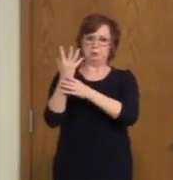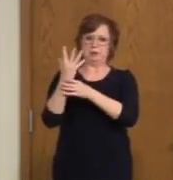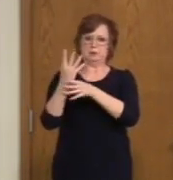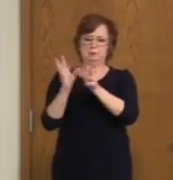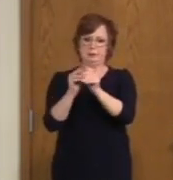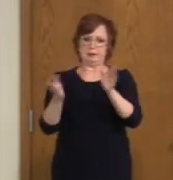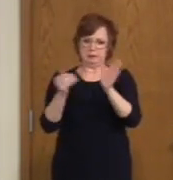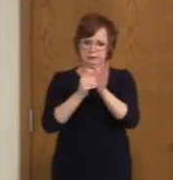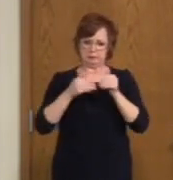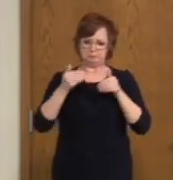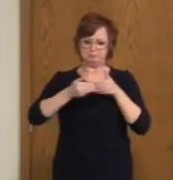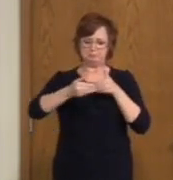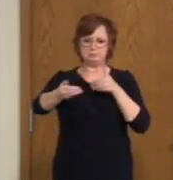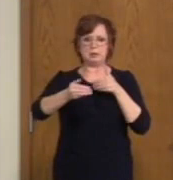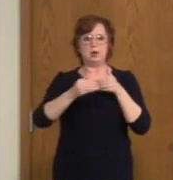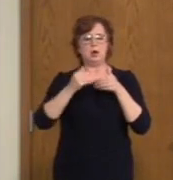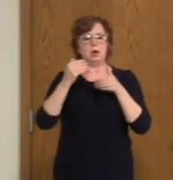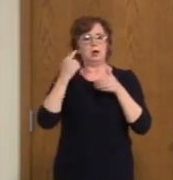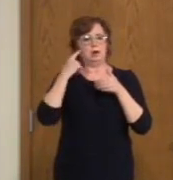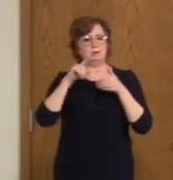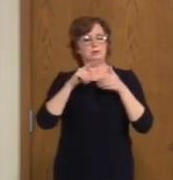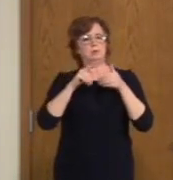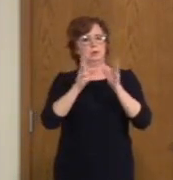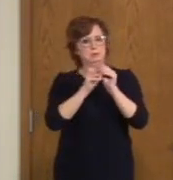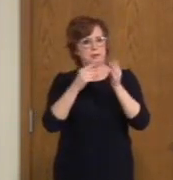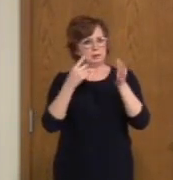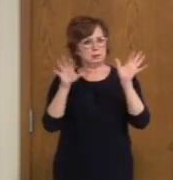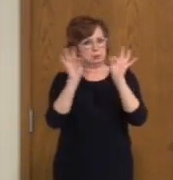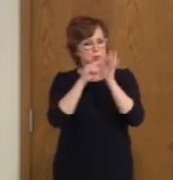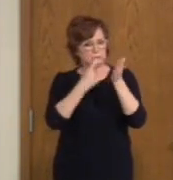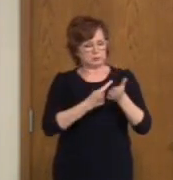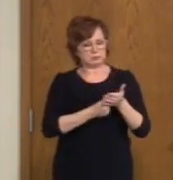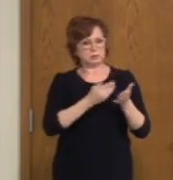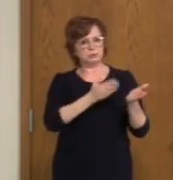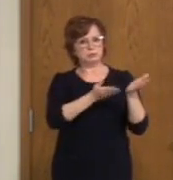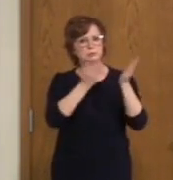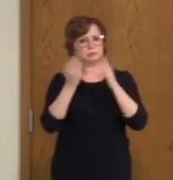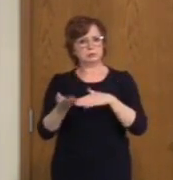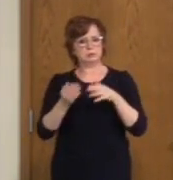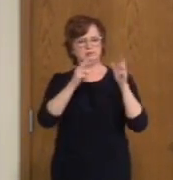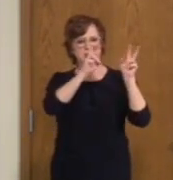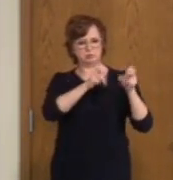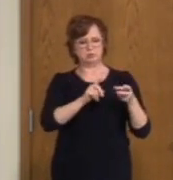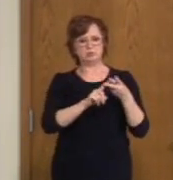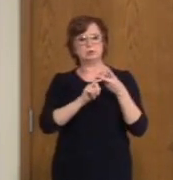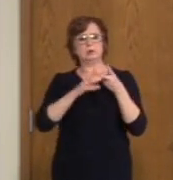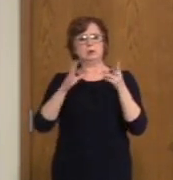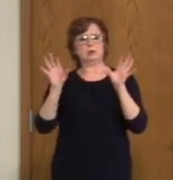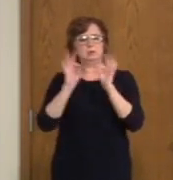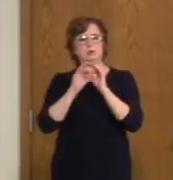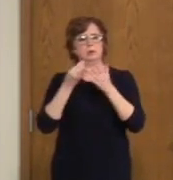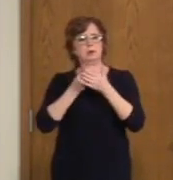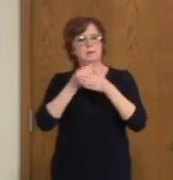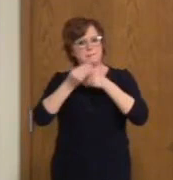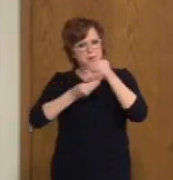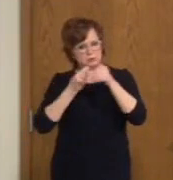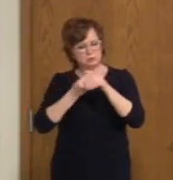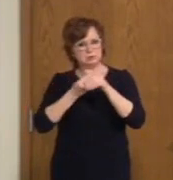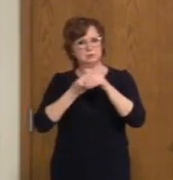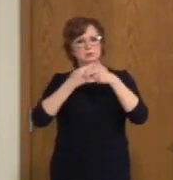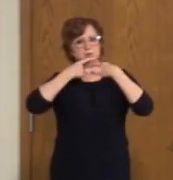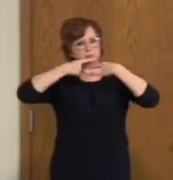budget on behalf of the people that we collectively serve. A budget that will protect, build, and grow our great